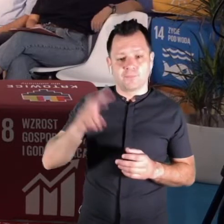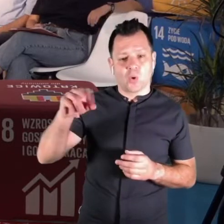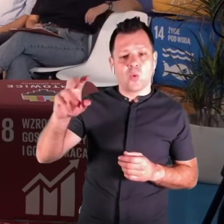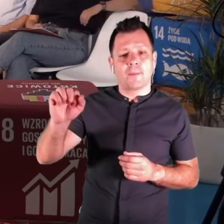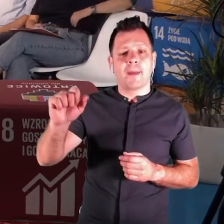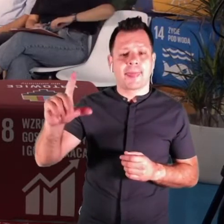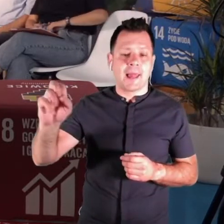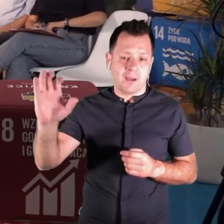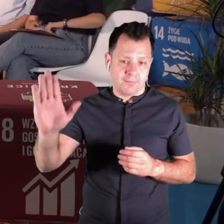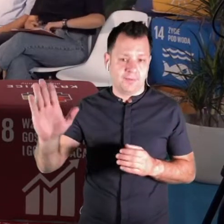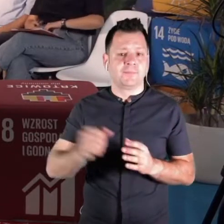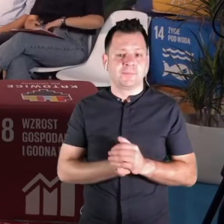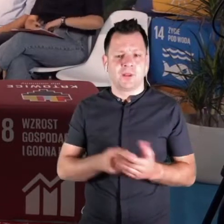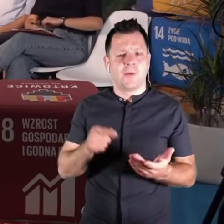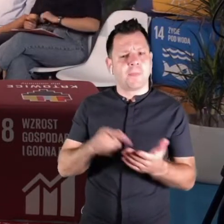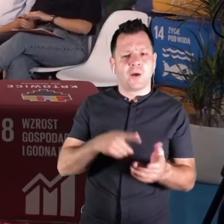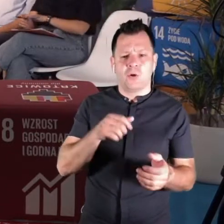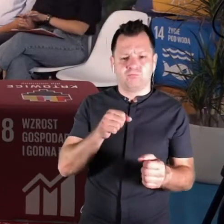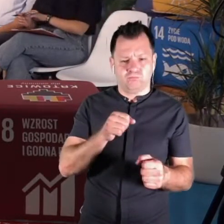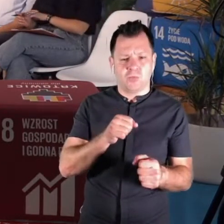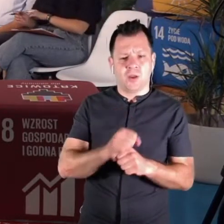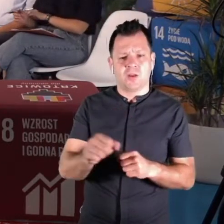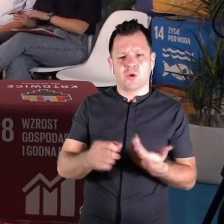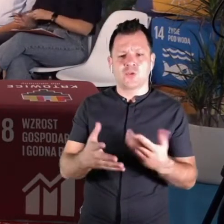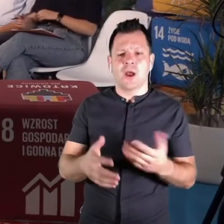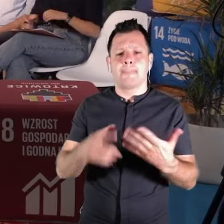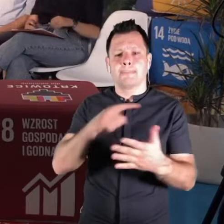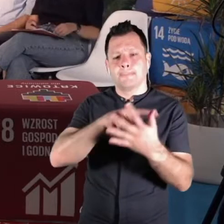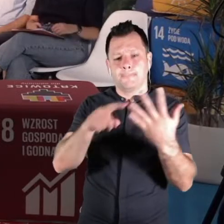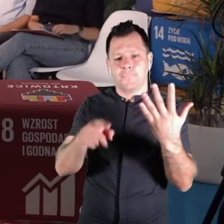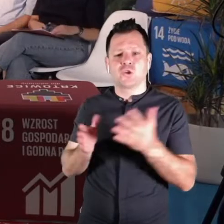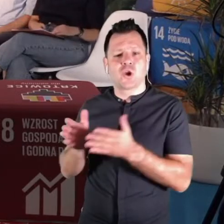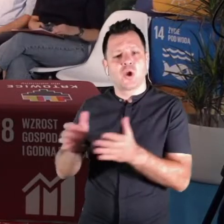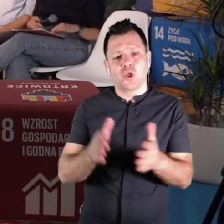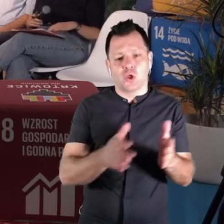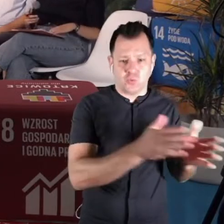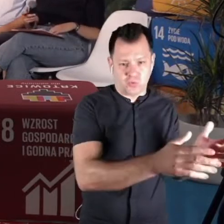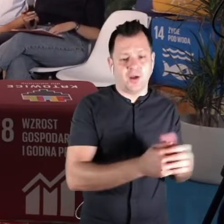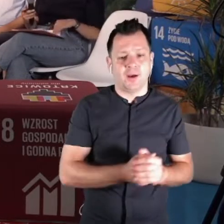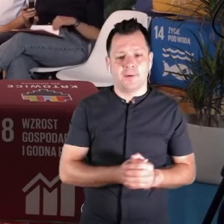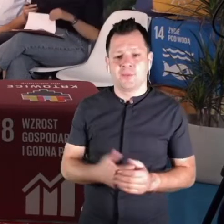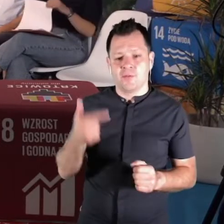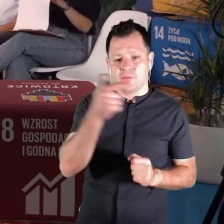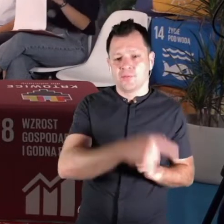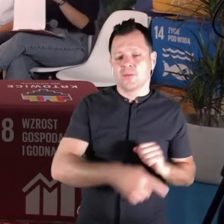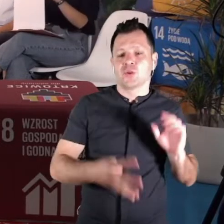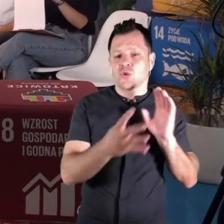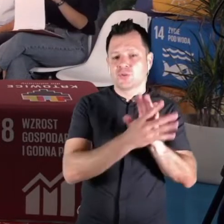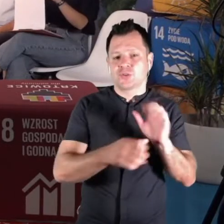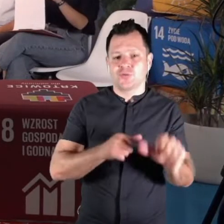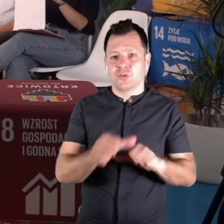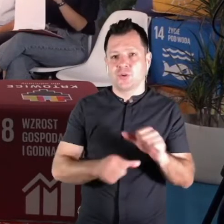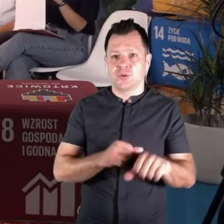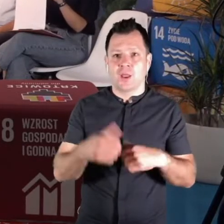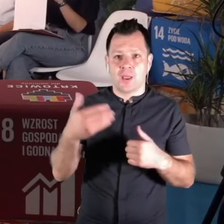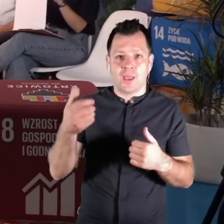started with engaging citizens, NGOs, and local government. That was in 2019. So we invited those